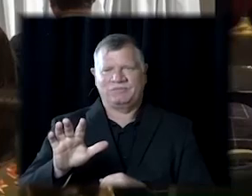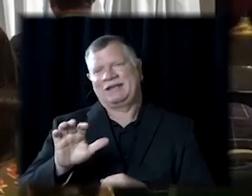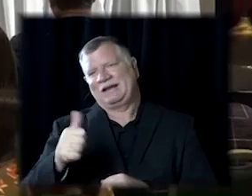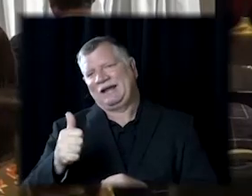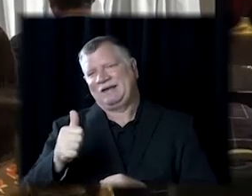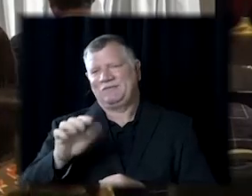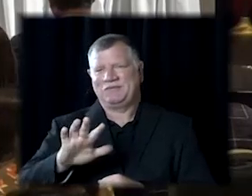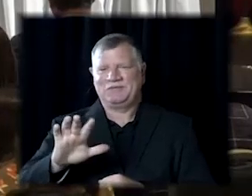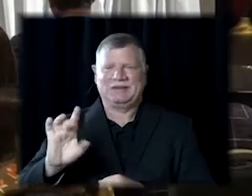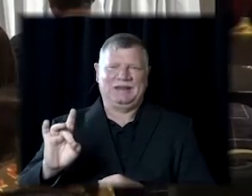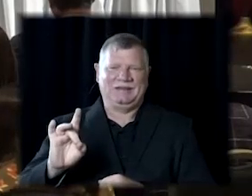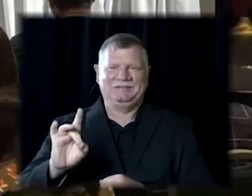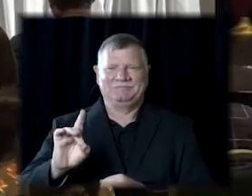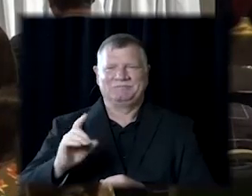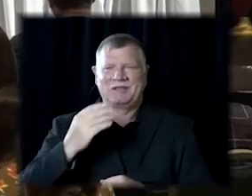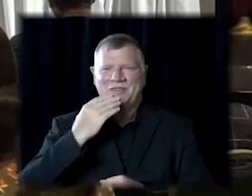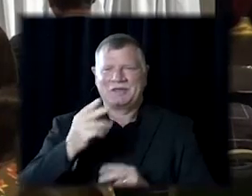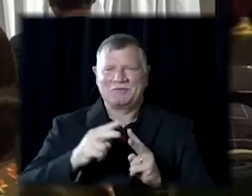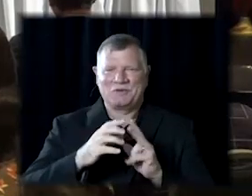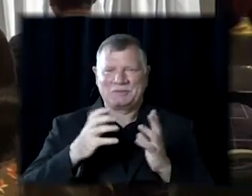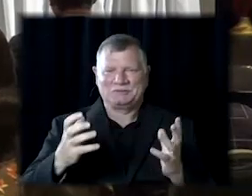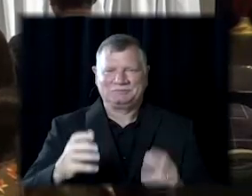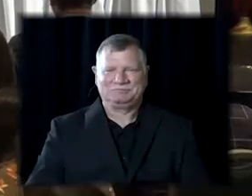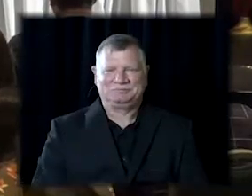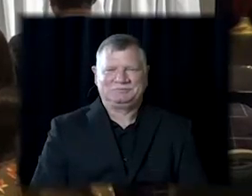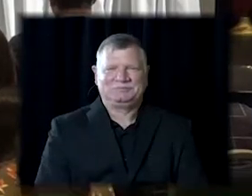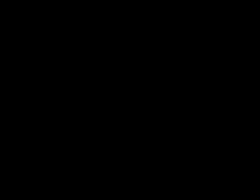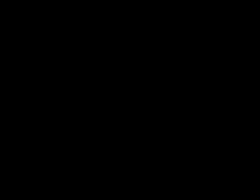10:58. Thank you very much.